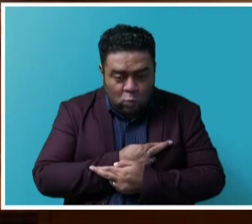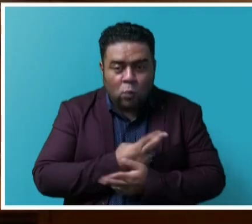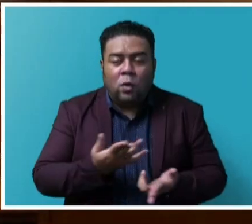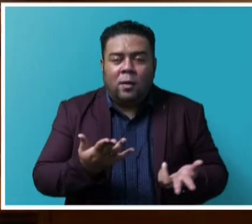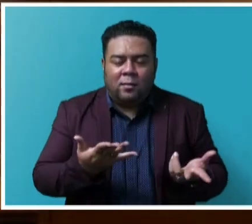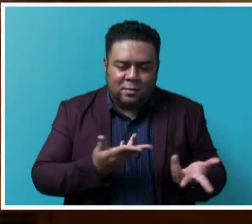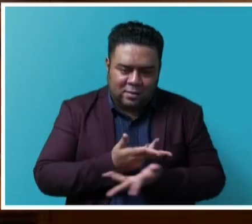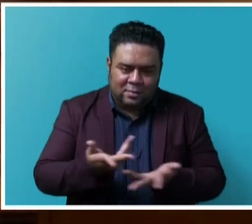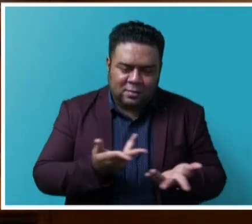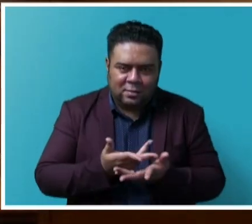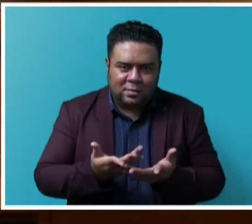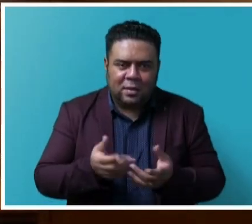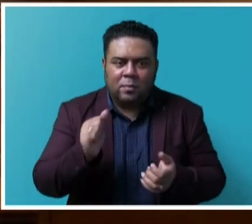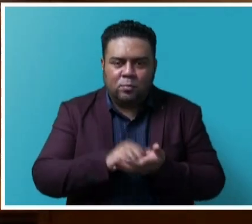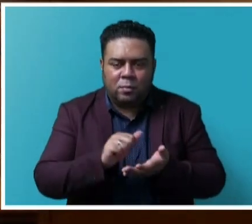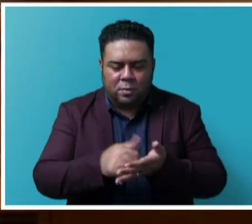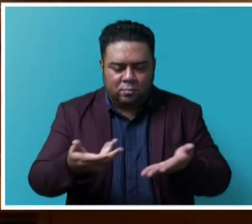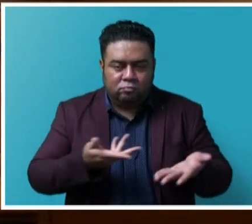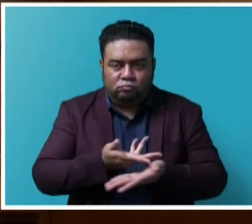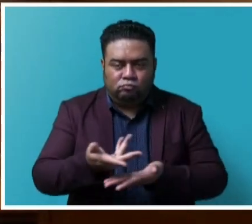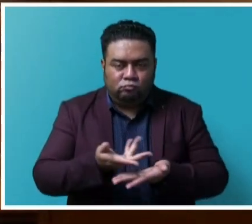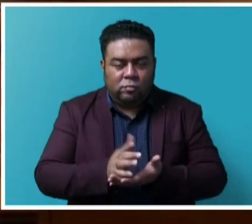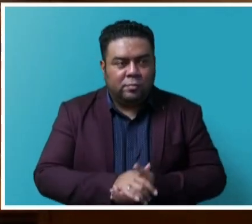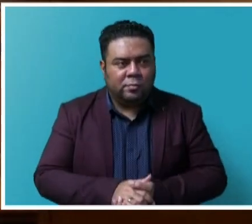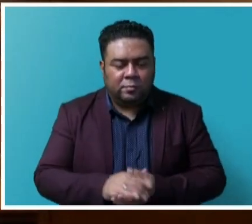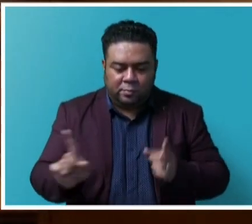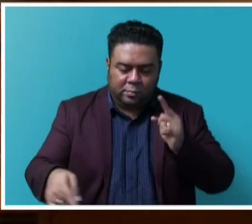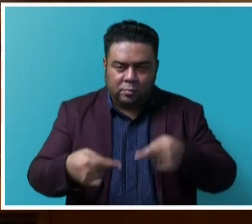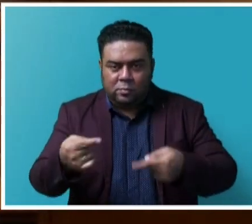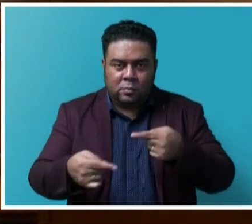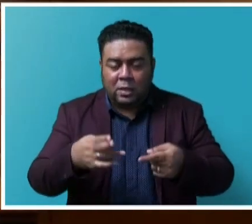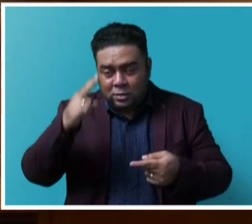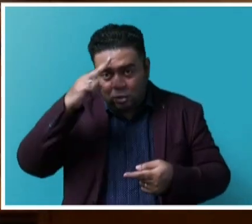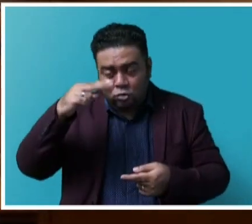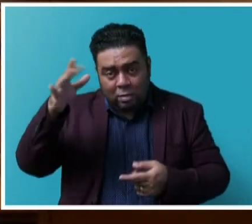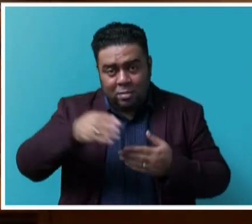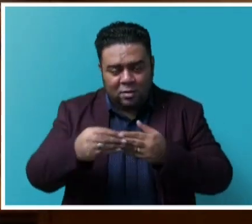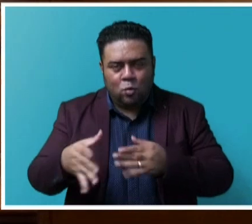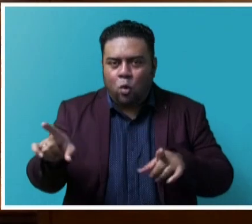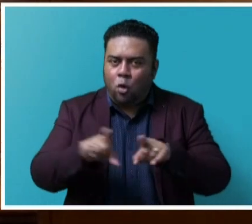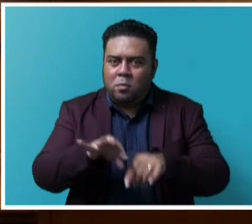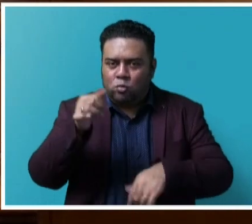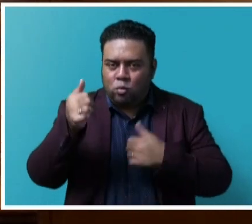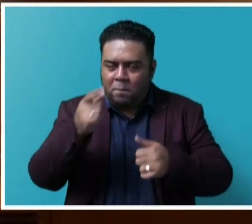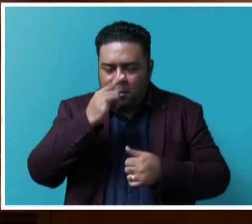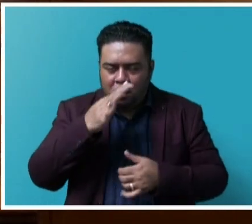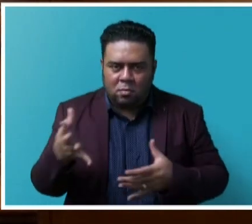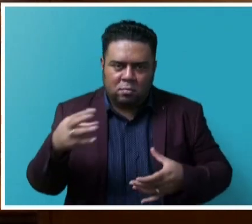and constructive debates. As national leaders, we are called for the common good of our